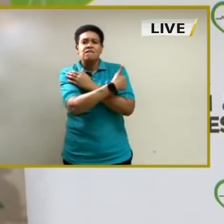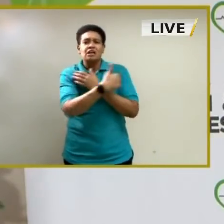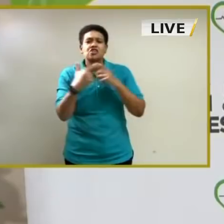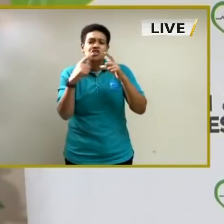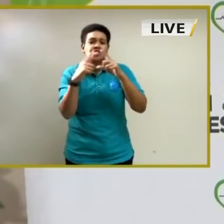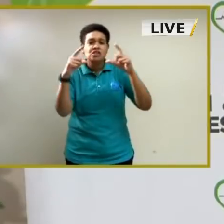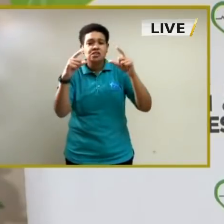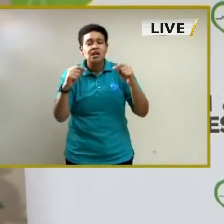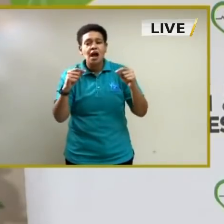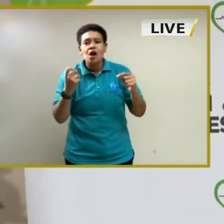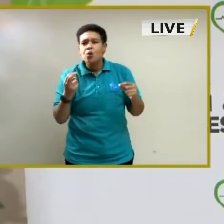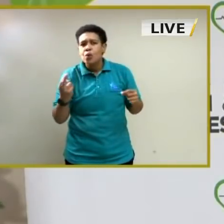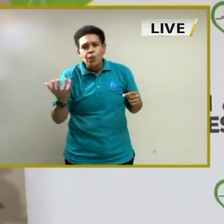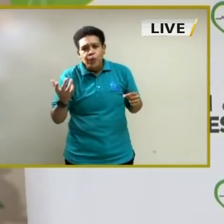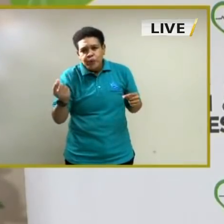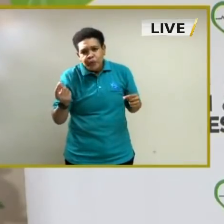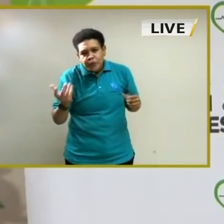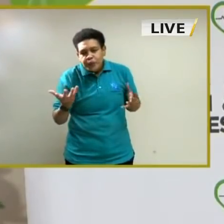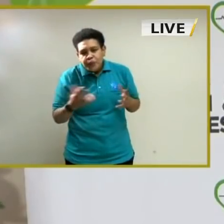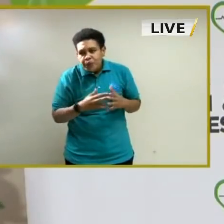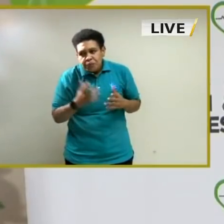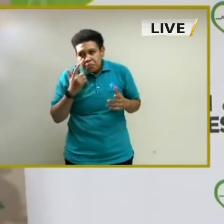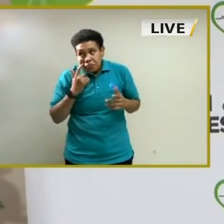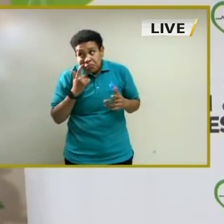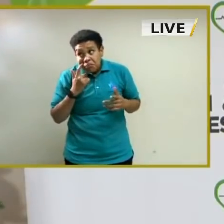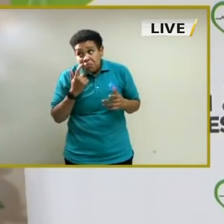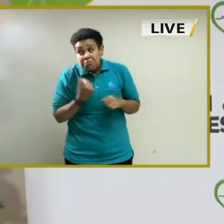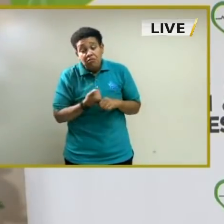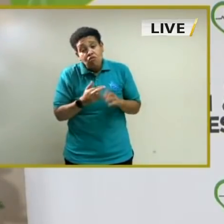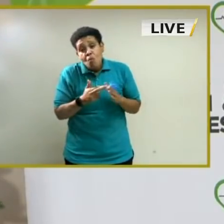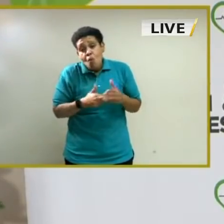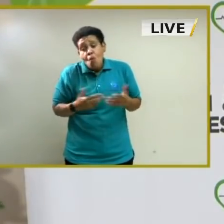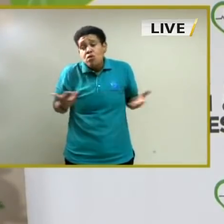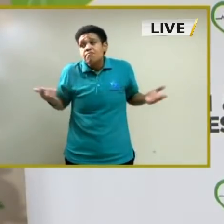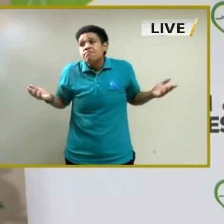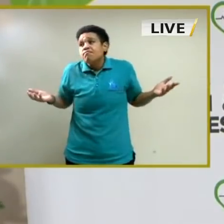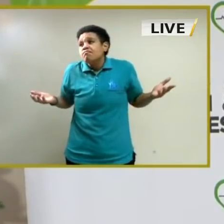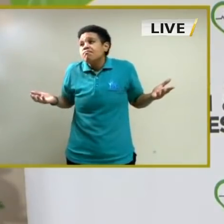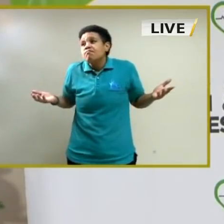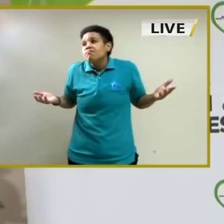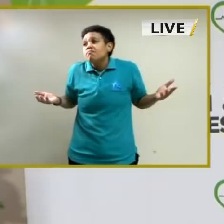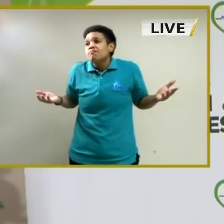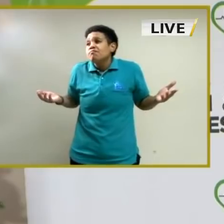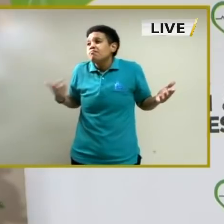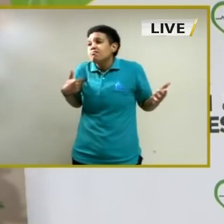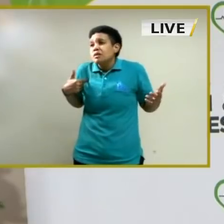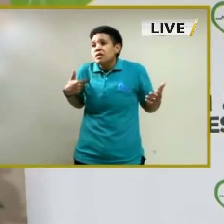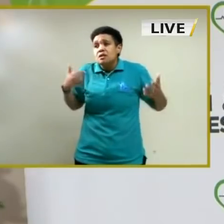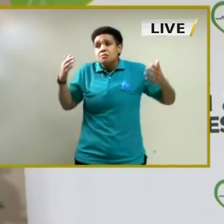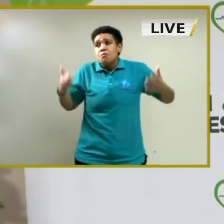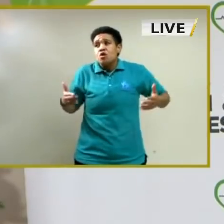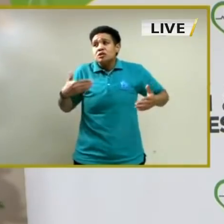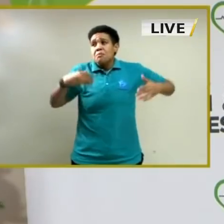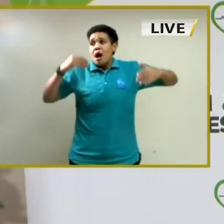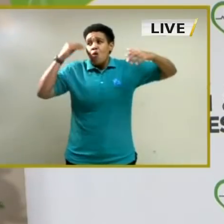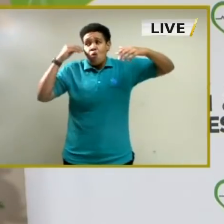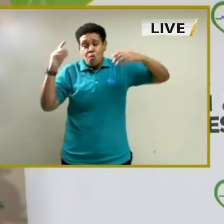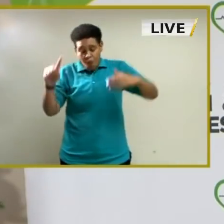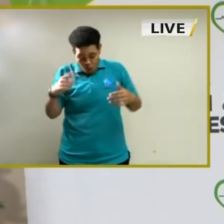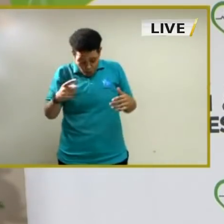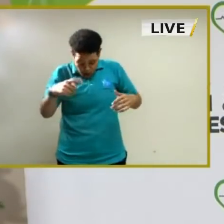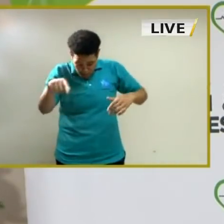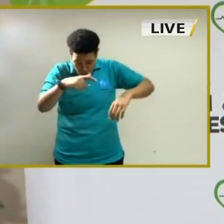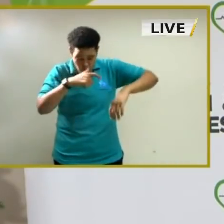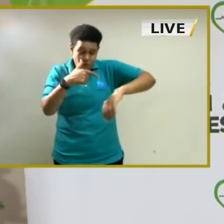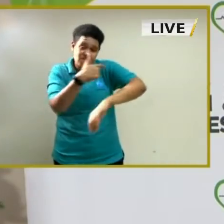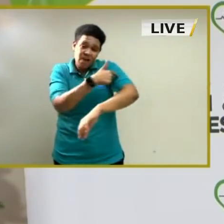or status and make it a rule that as a householder, we will allow those who are